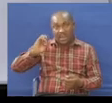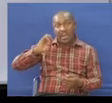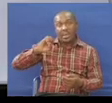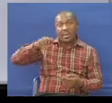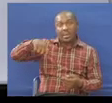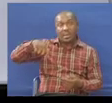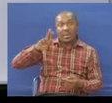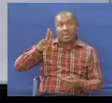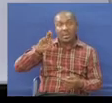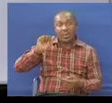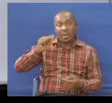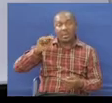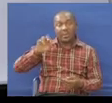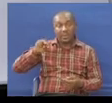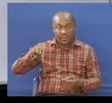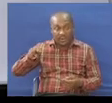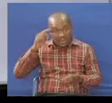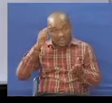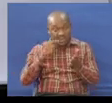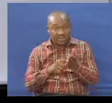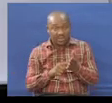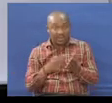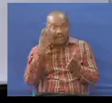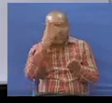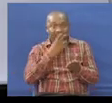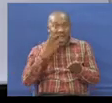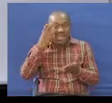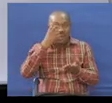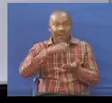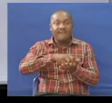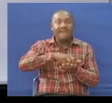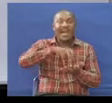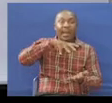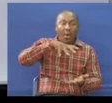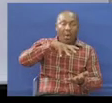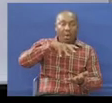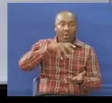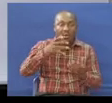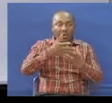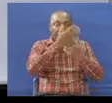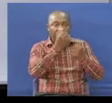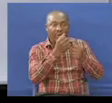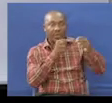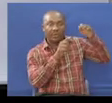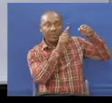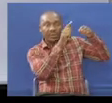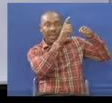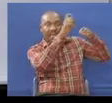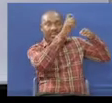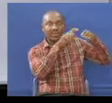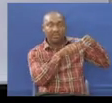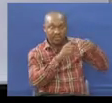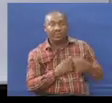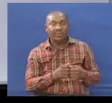the value, the variable, which when substituted in here it will give you, to balance this equation, to give you equal to 0. Find